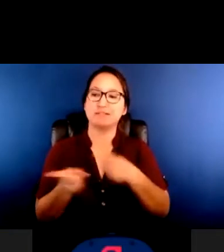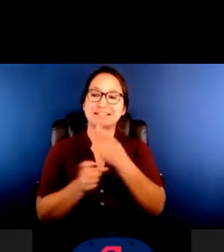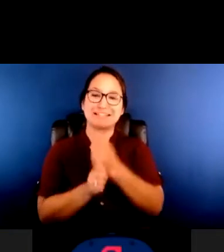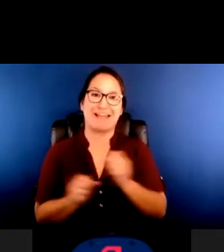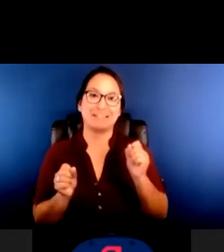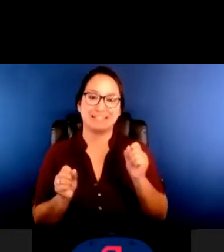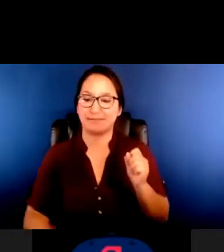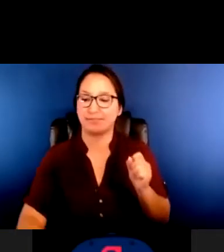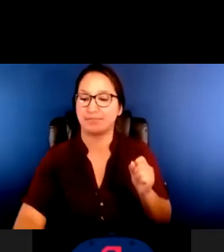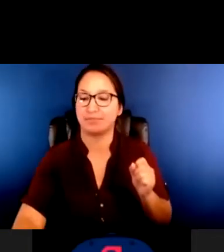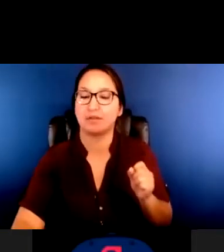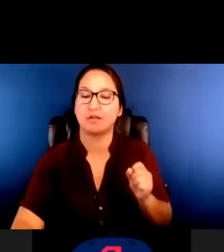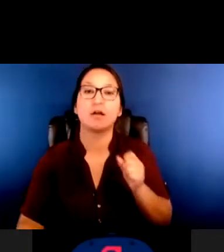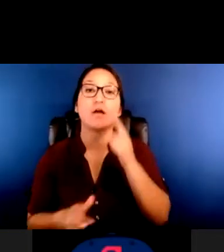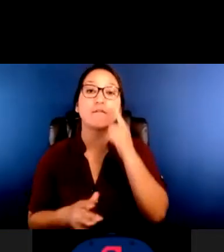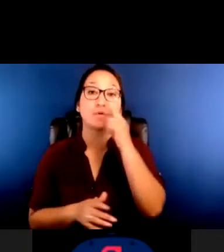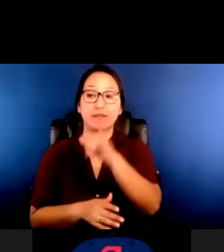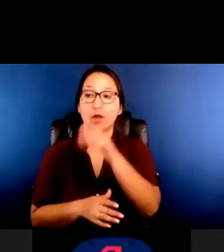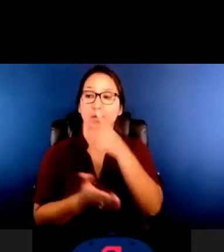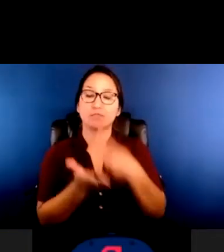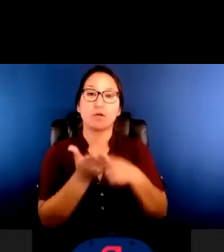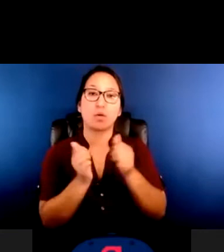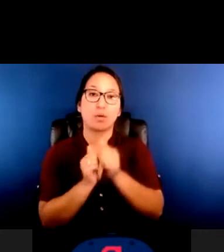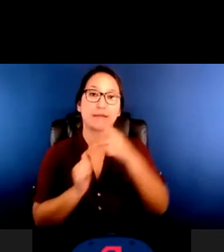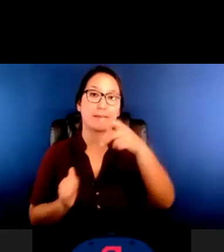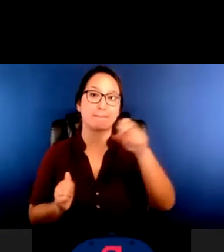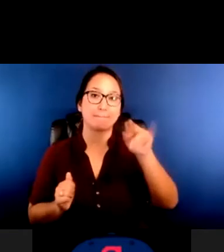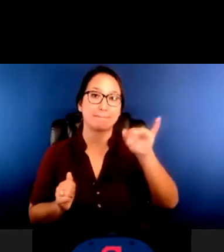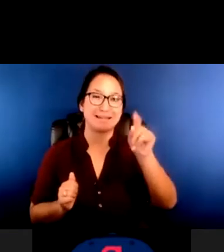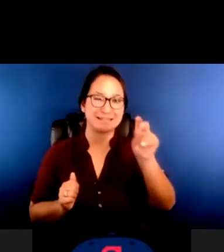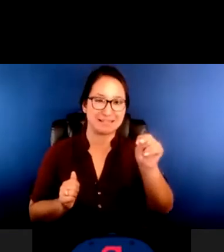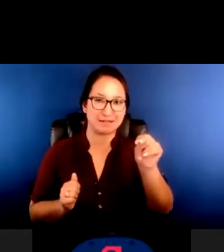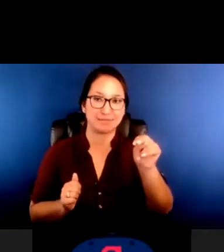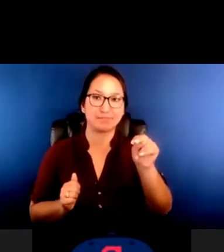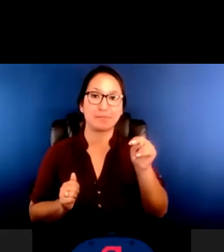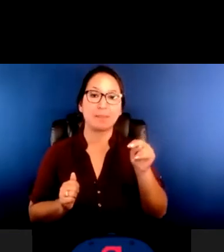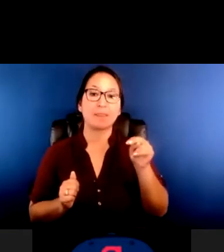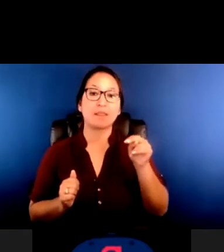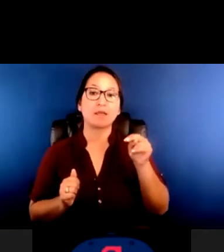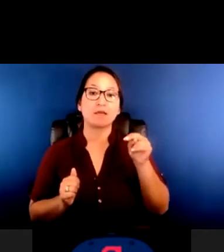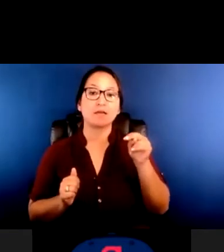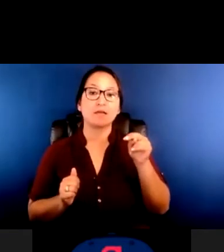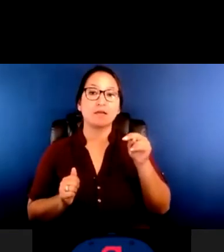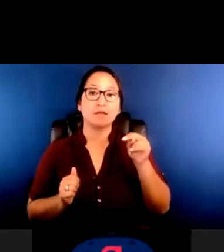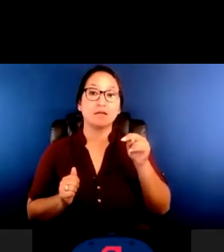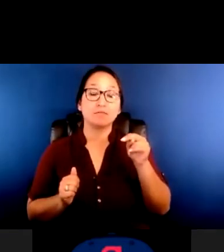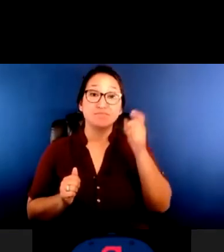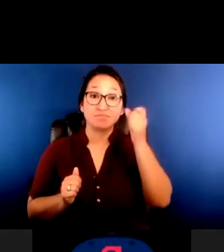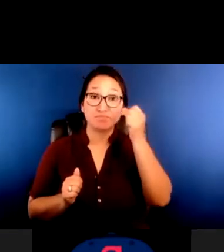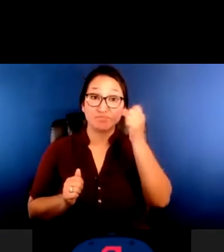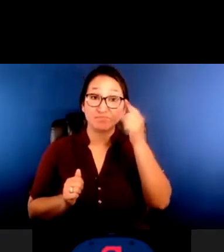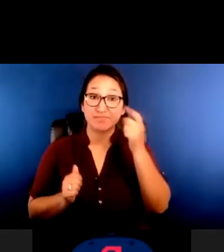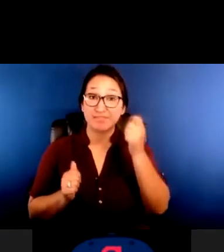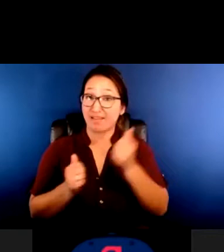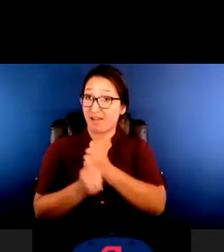Ms. Paint and Ms. Payne, but I would be remiss if I didn't say that they are in everything that we talked about,